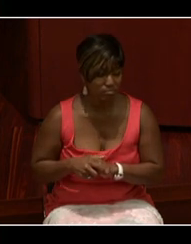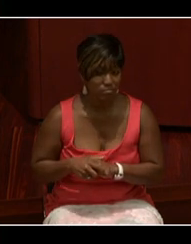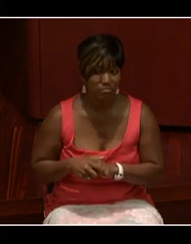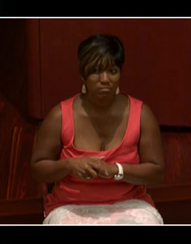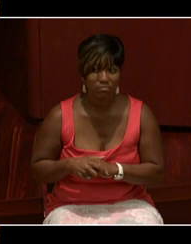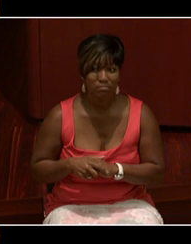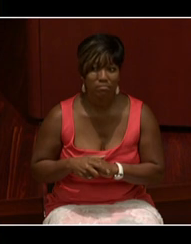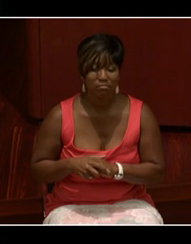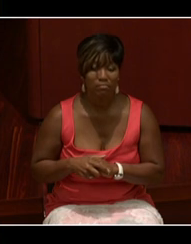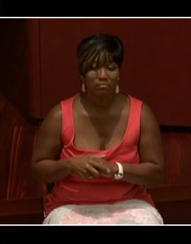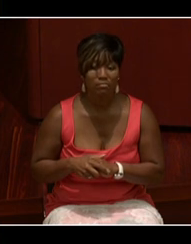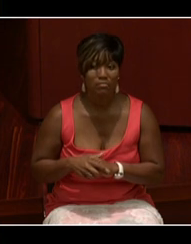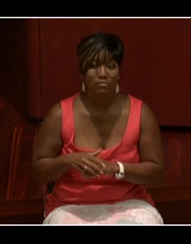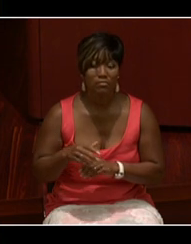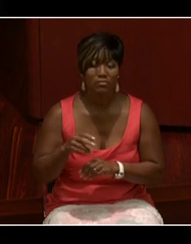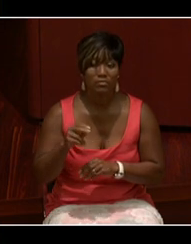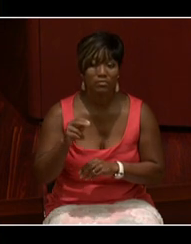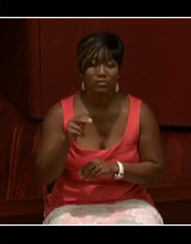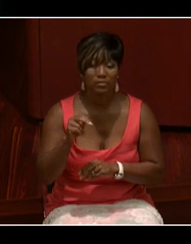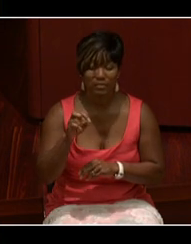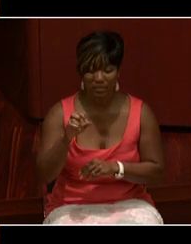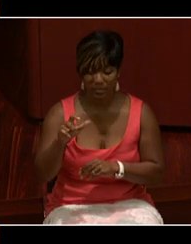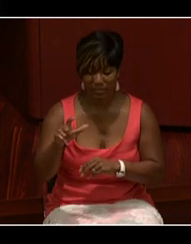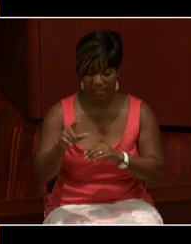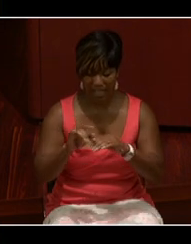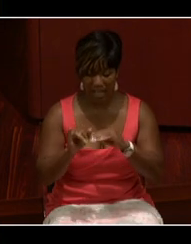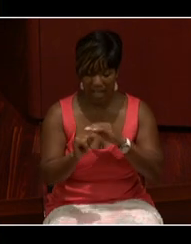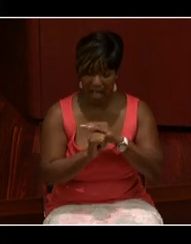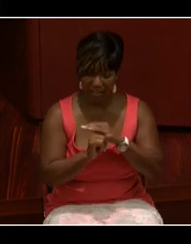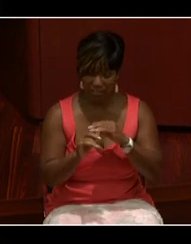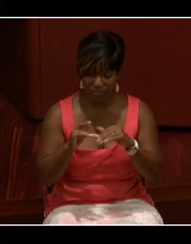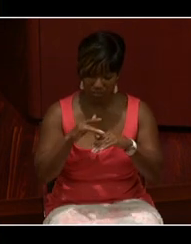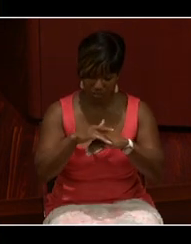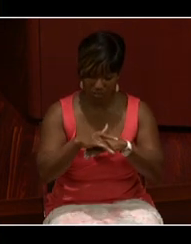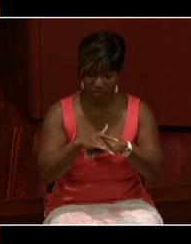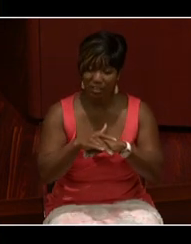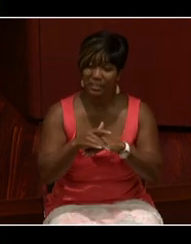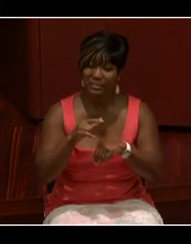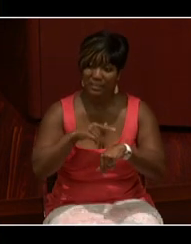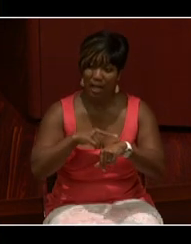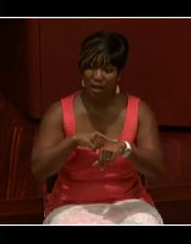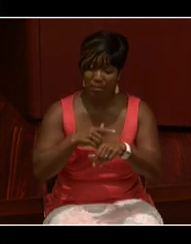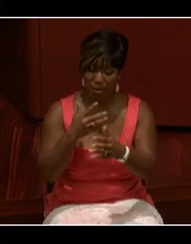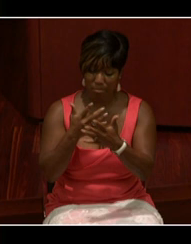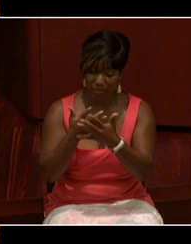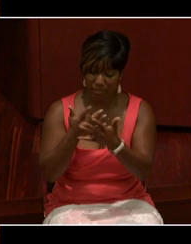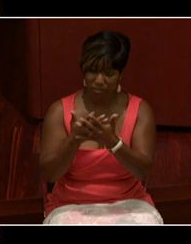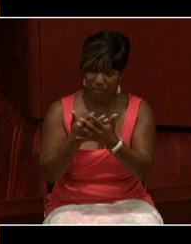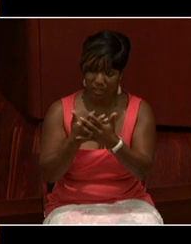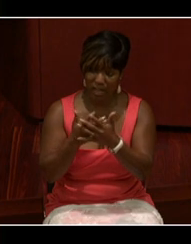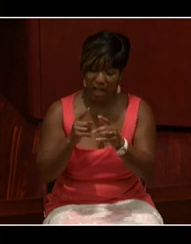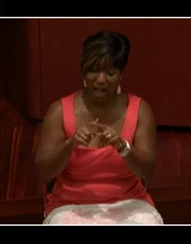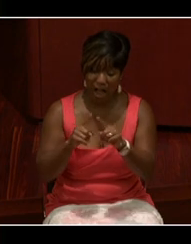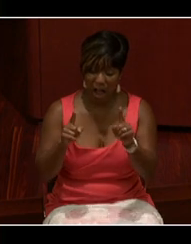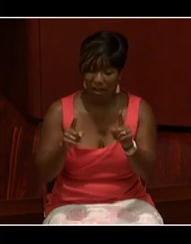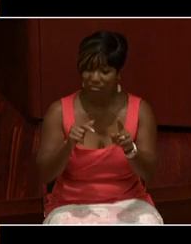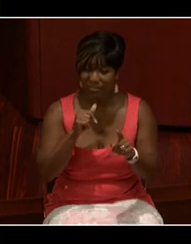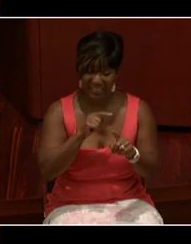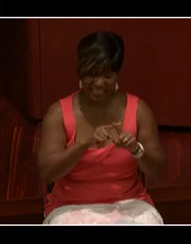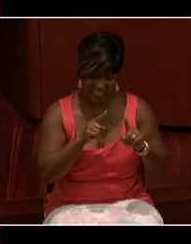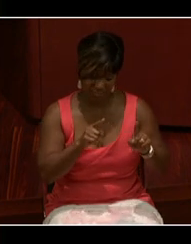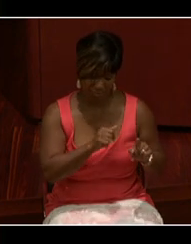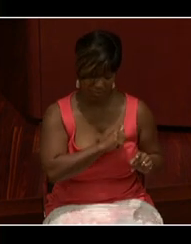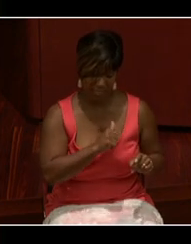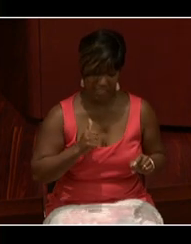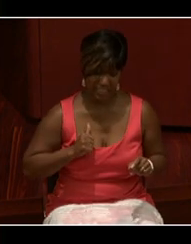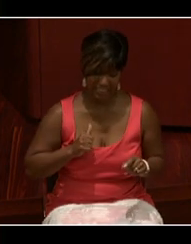Pike Atlanta and McNeil Island inmate case files cover the earliest period of the penitentiary's existence. However, unlike Atlanta, an index